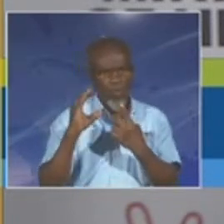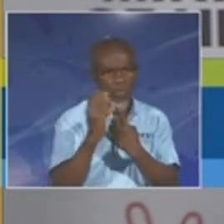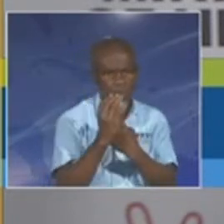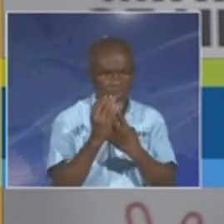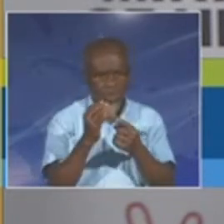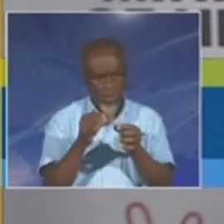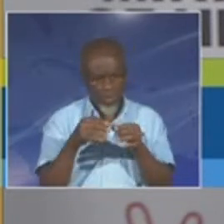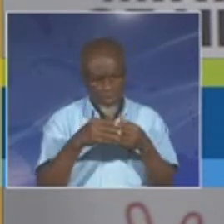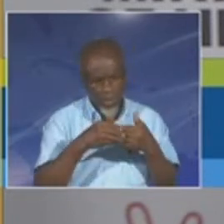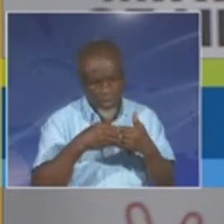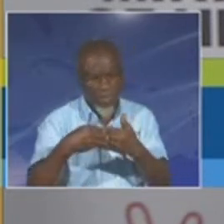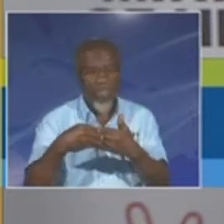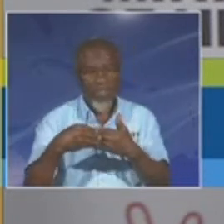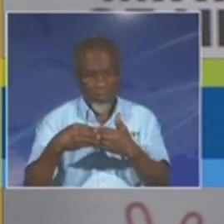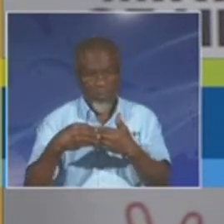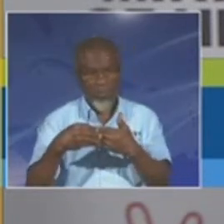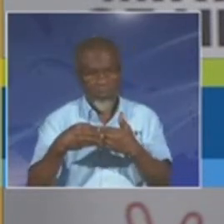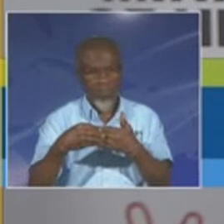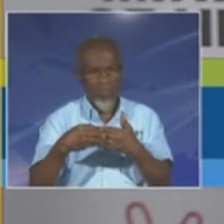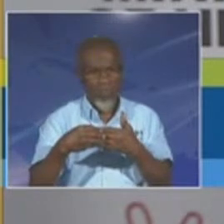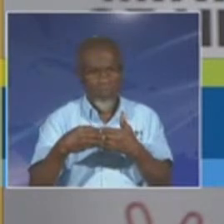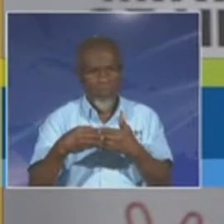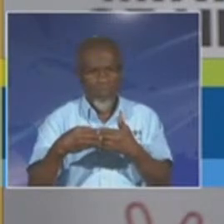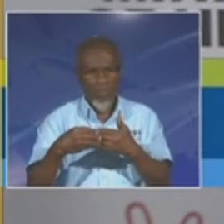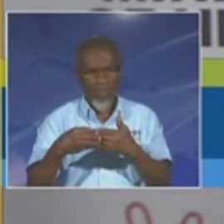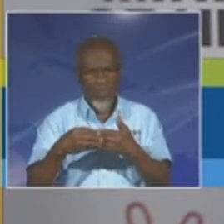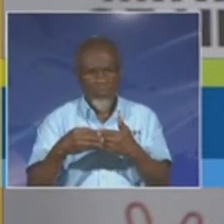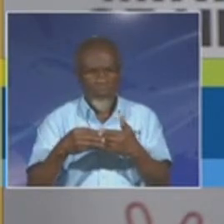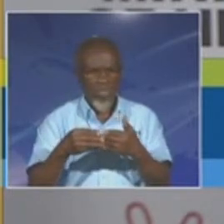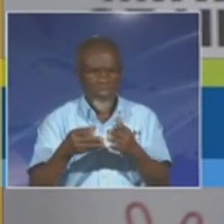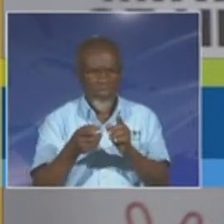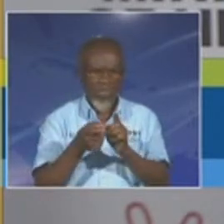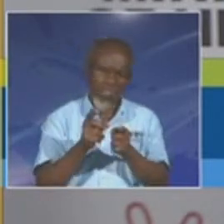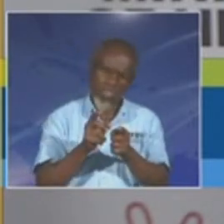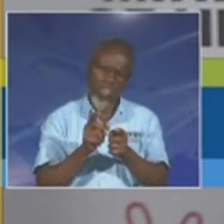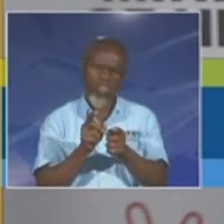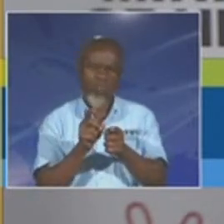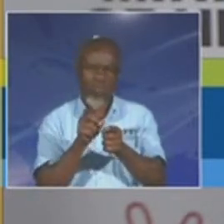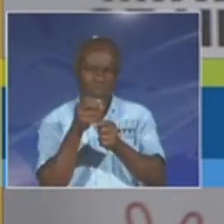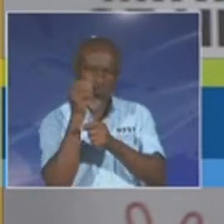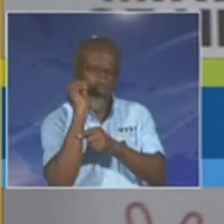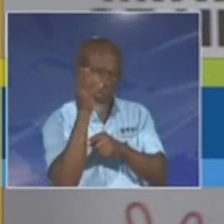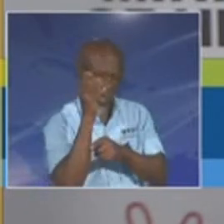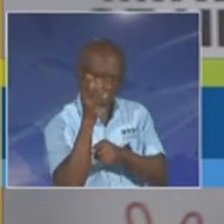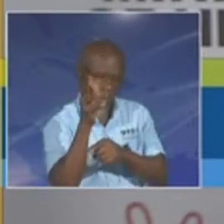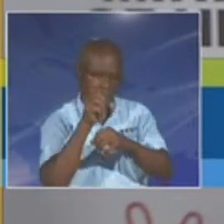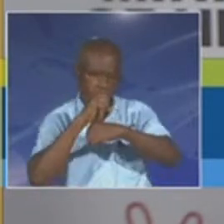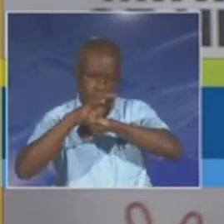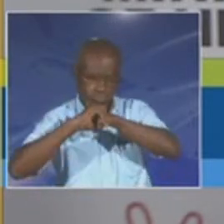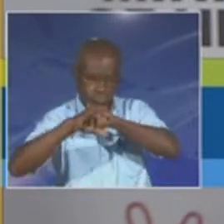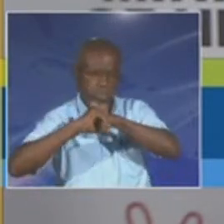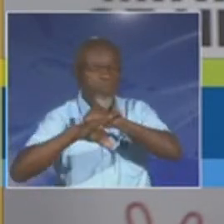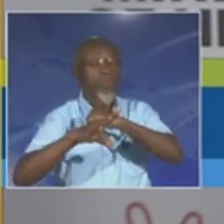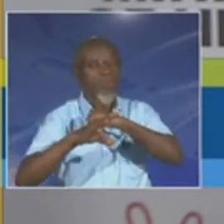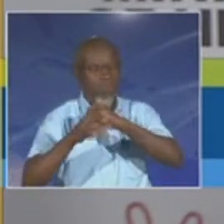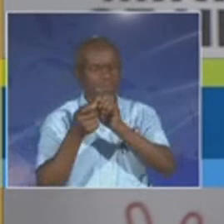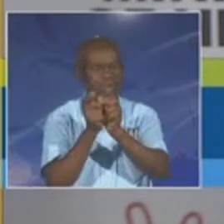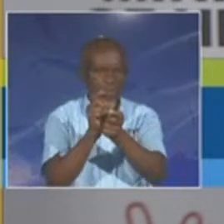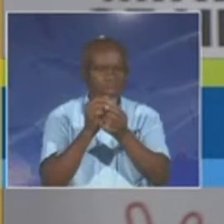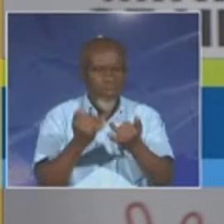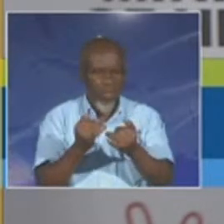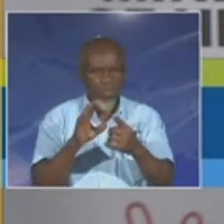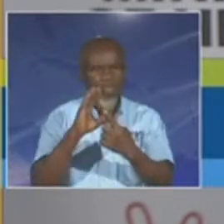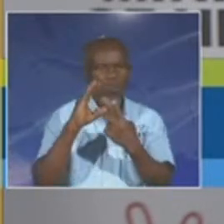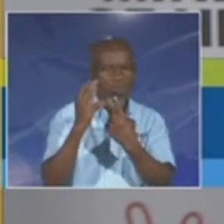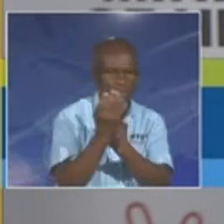is really on the ground and away from that mass media sort of approach and even the mass vaccination site approach. We're going back to the health centers, going back to the